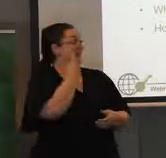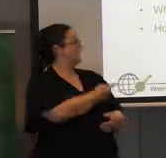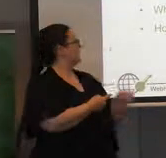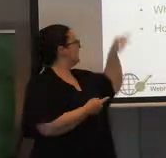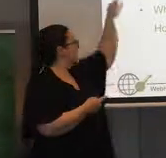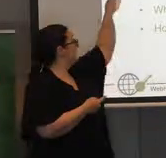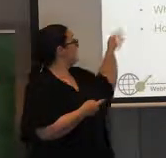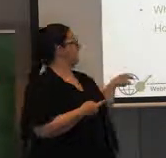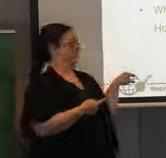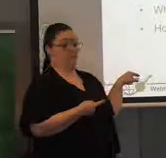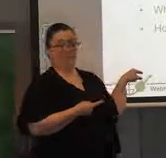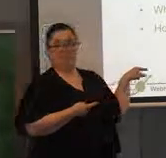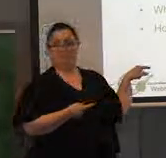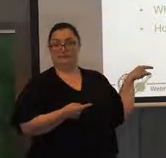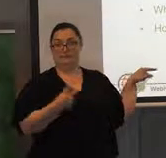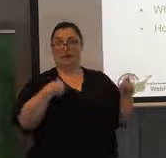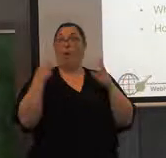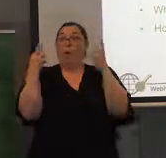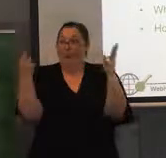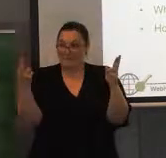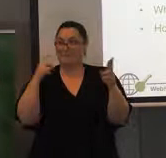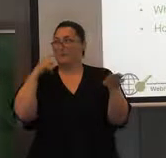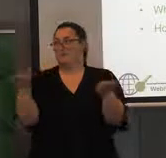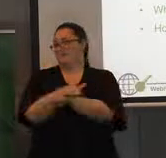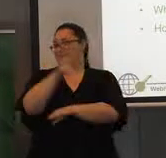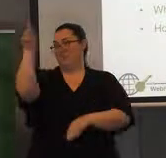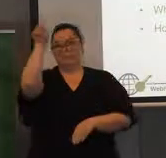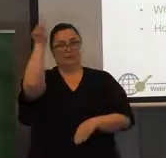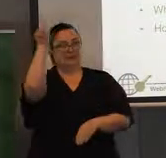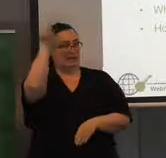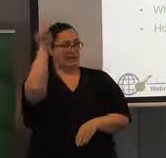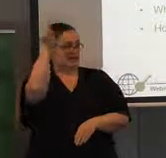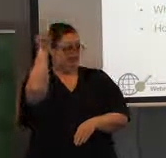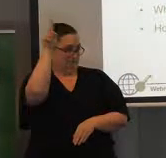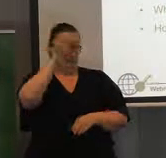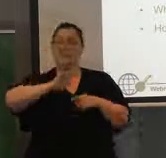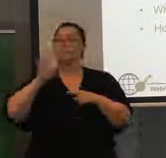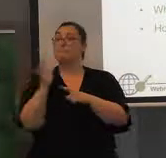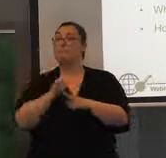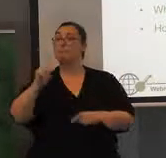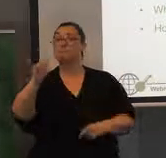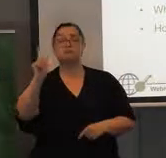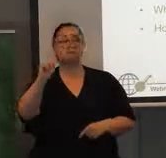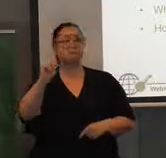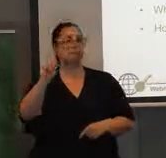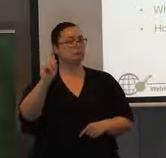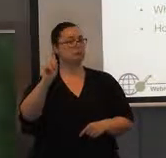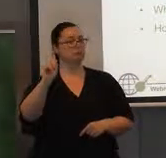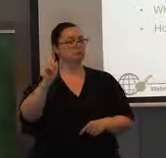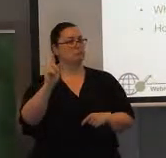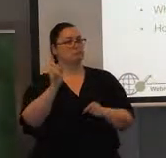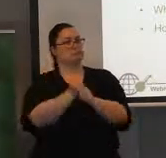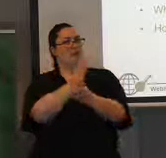You can see here a list of the things that I'm thinking, hoping to cover today. But most importantly, my purpose